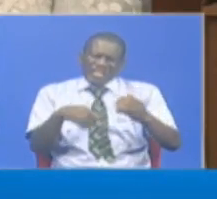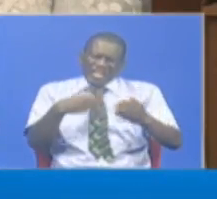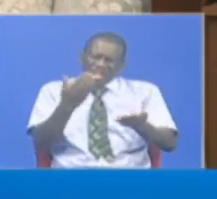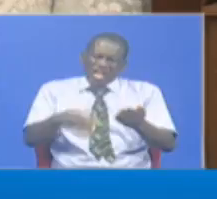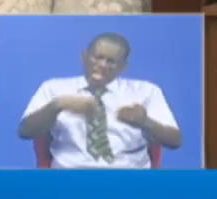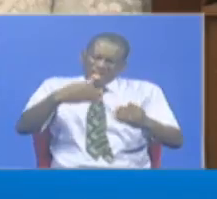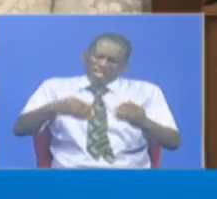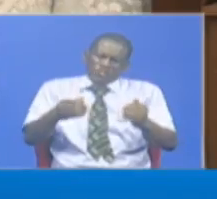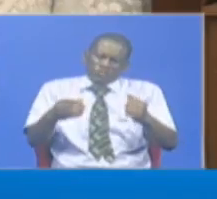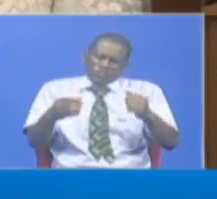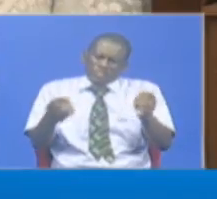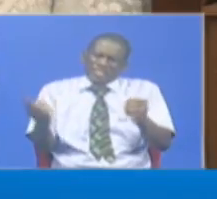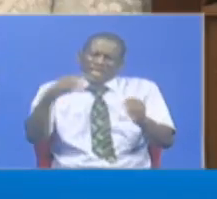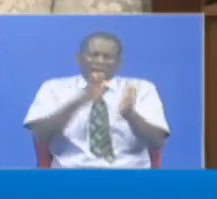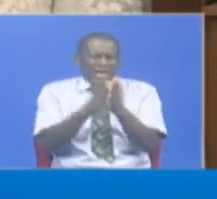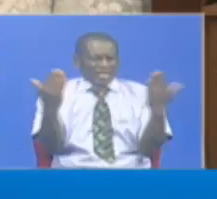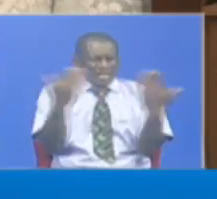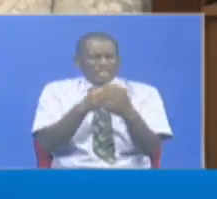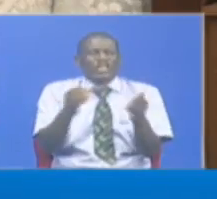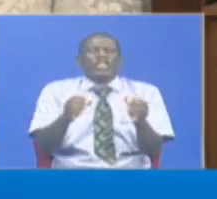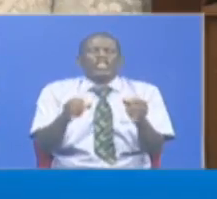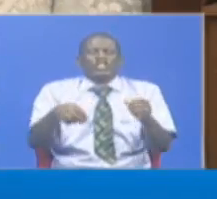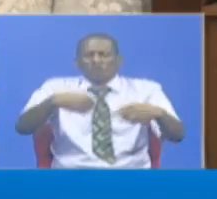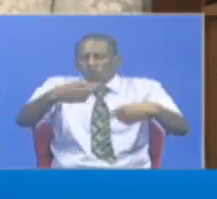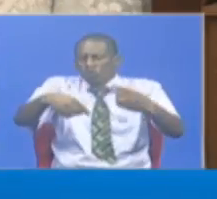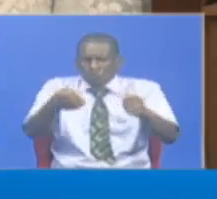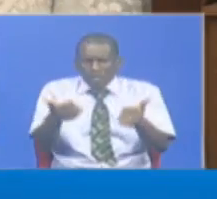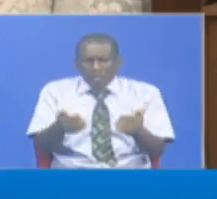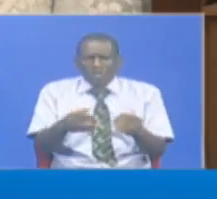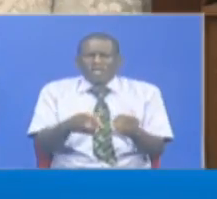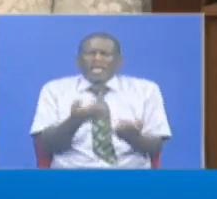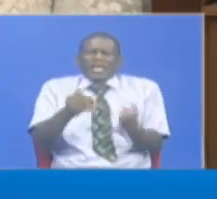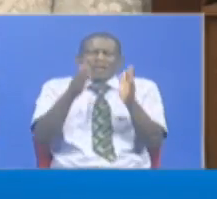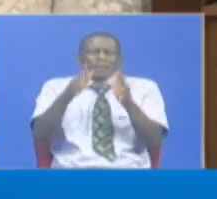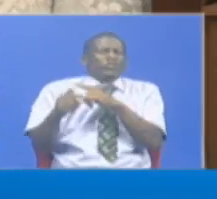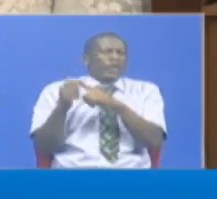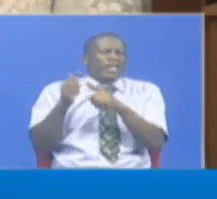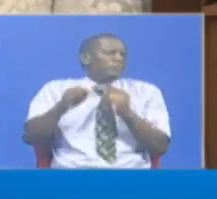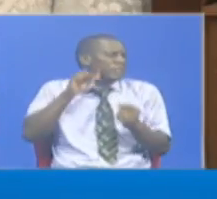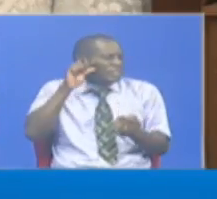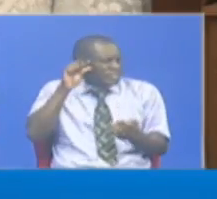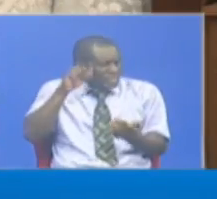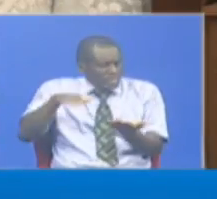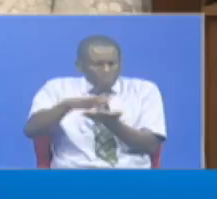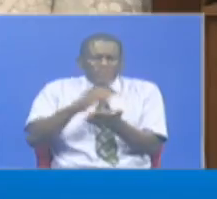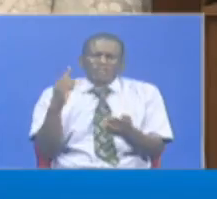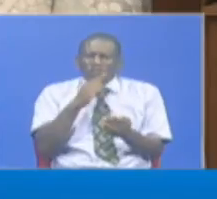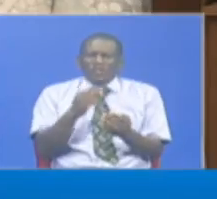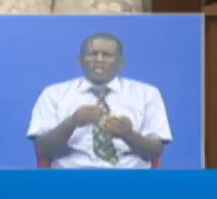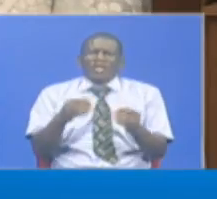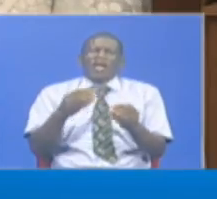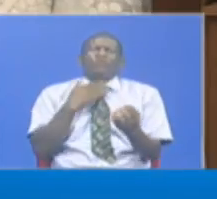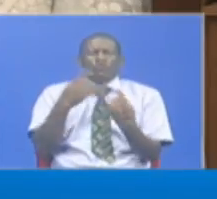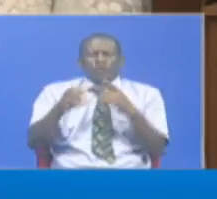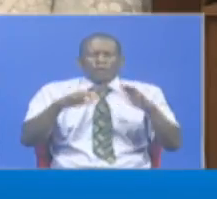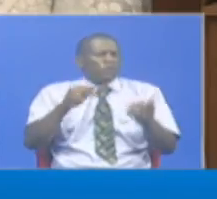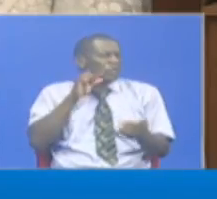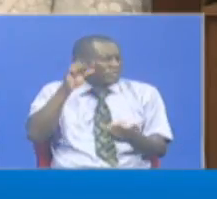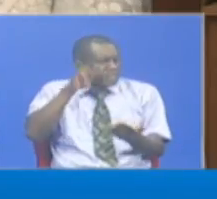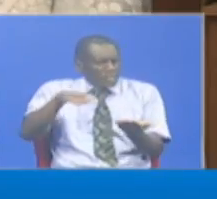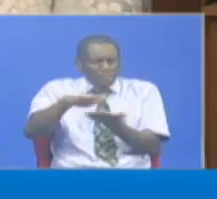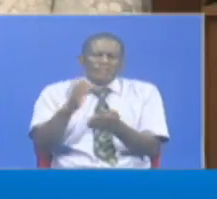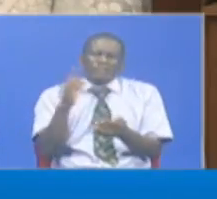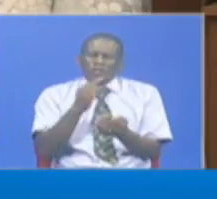who experiences this gender-based violence, and let me also say what gender-based violence is all about. Anybody